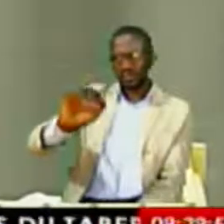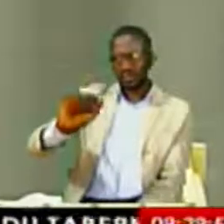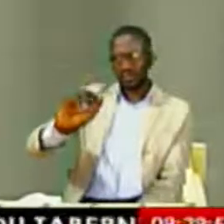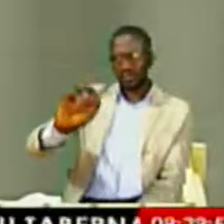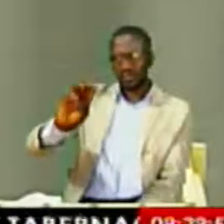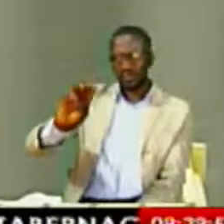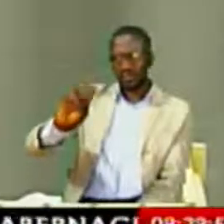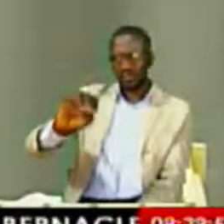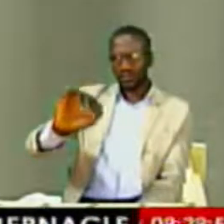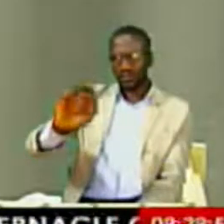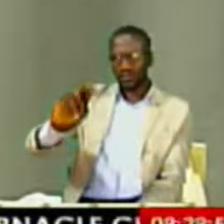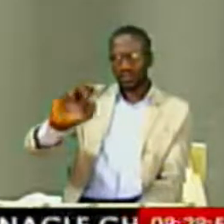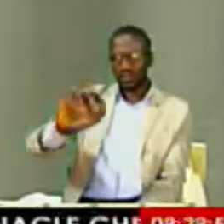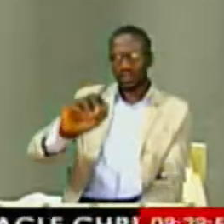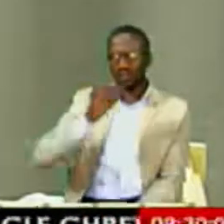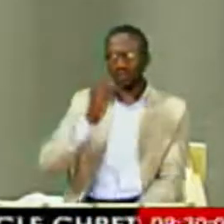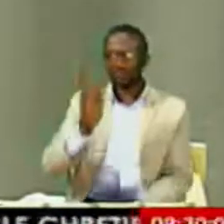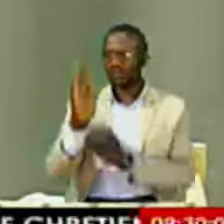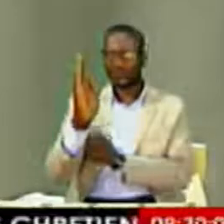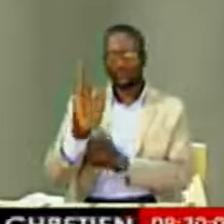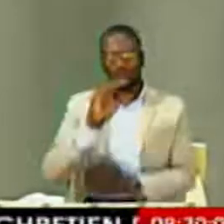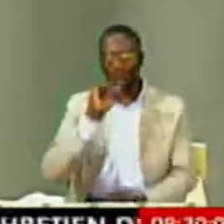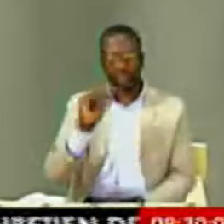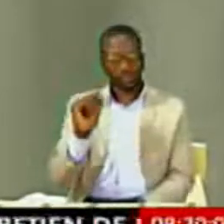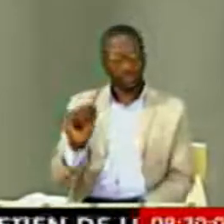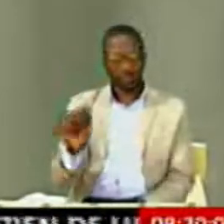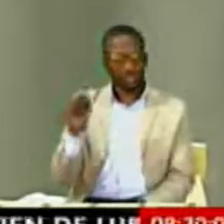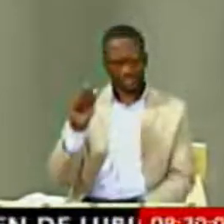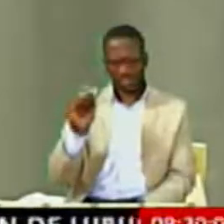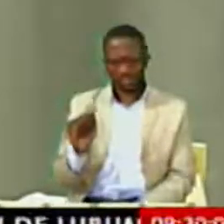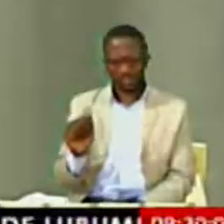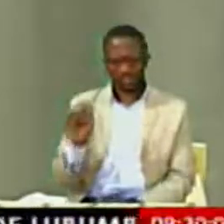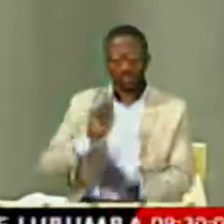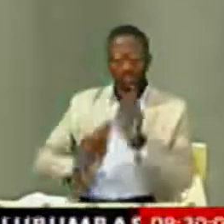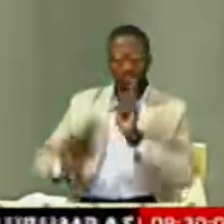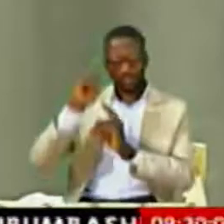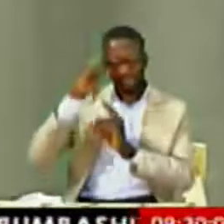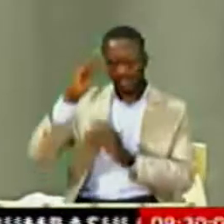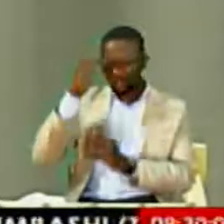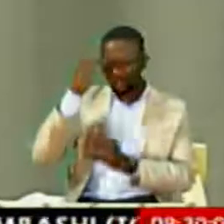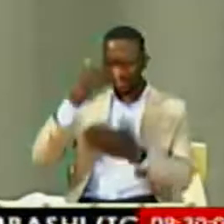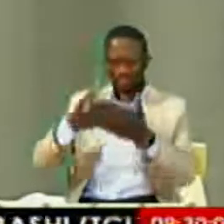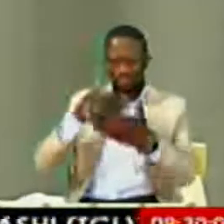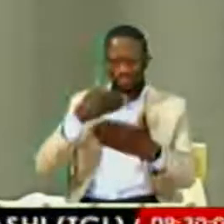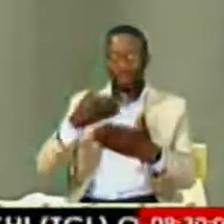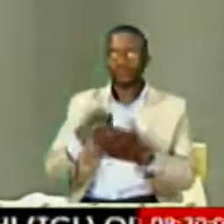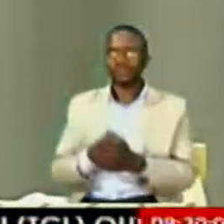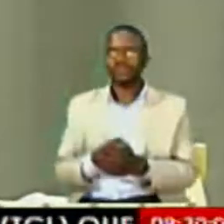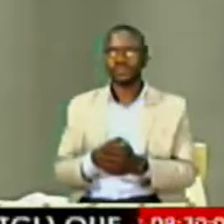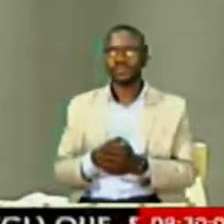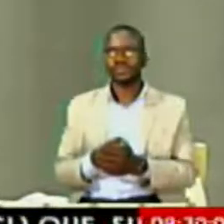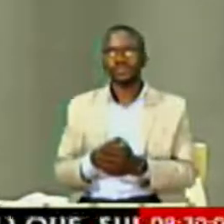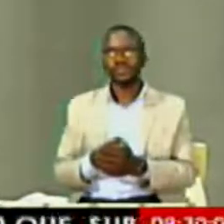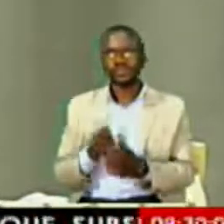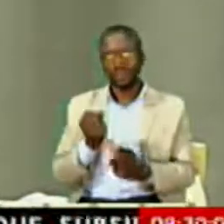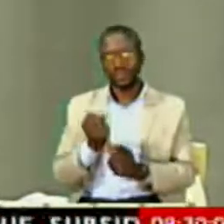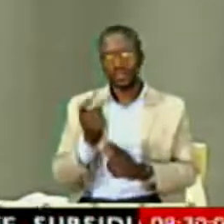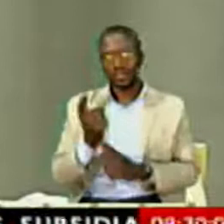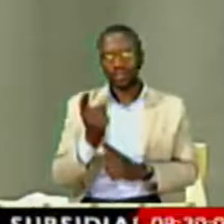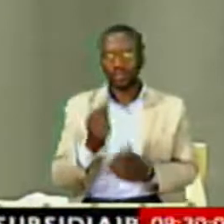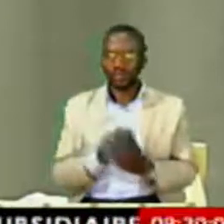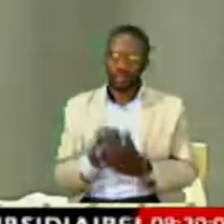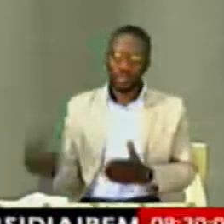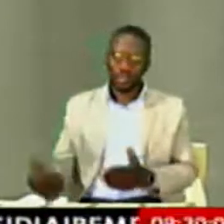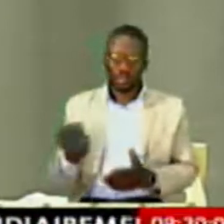connu d'avance. God has not rejected his people that it foreknew. Alors, il prend ce qui s'était passé au temps